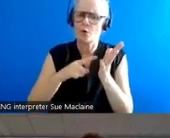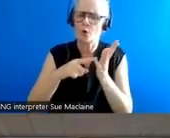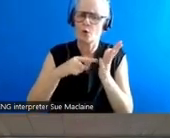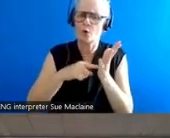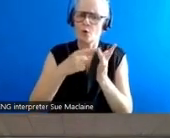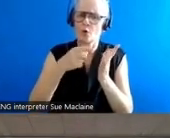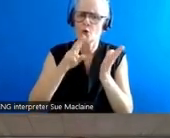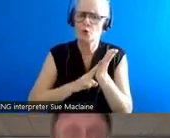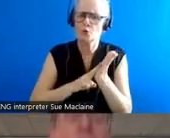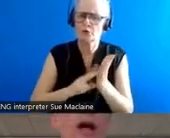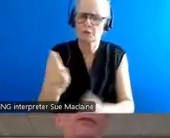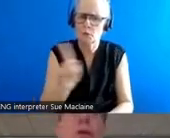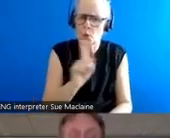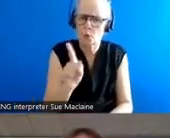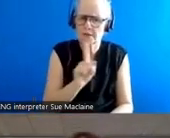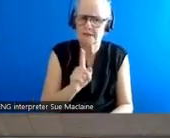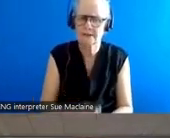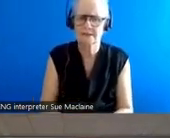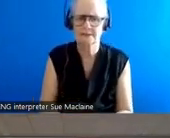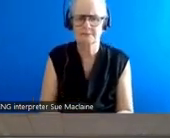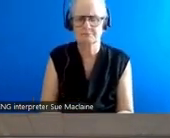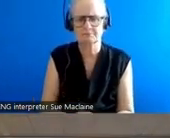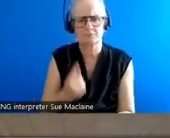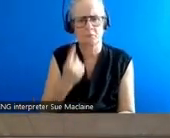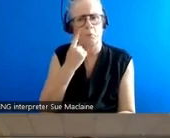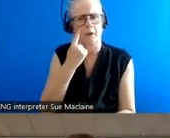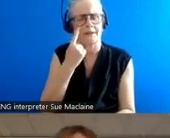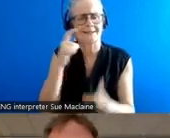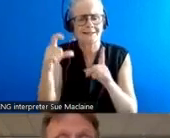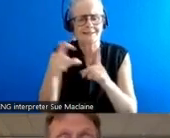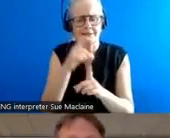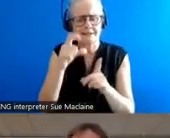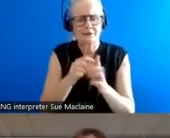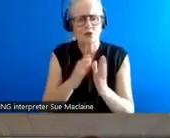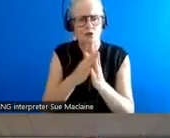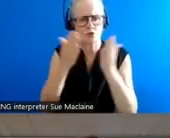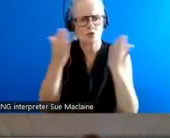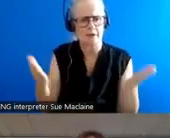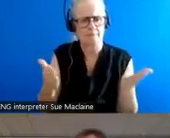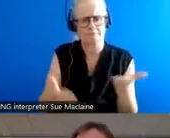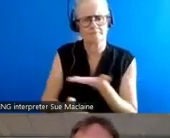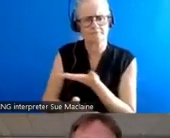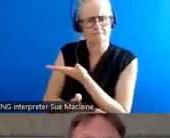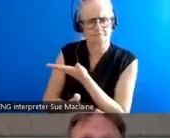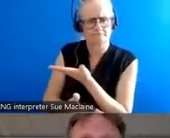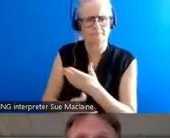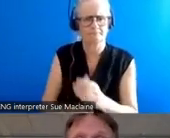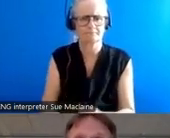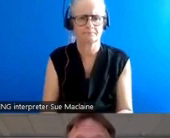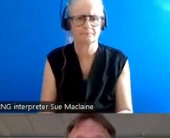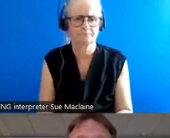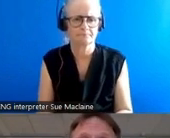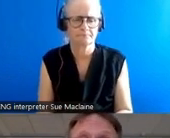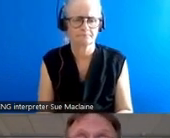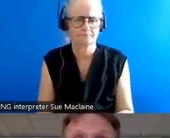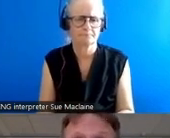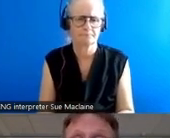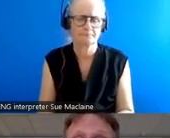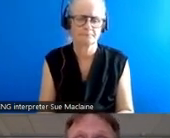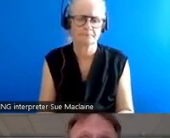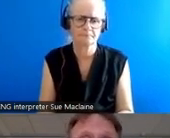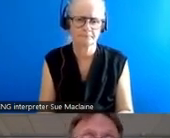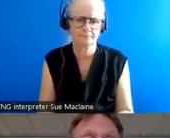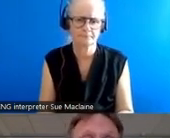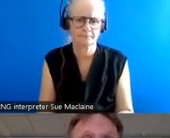definition is worth coming to. So this idea that it's an act of devolving powers, functions and funding from national government to